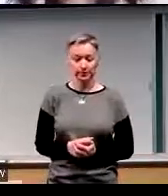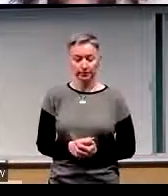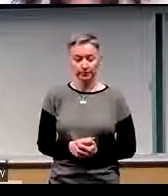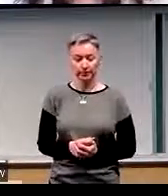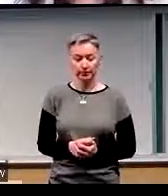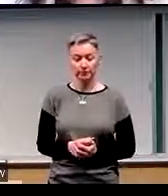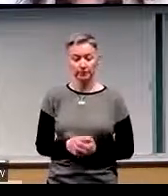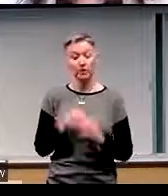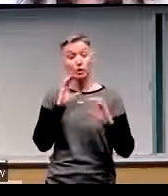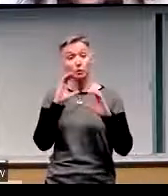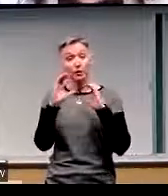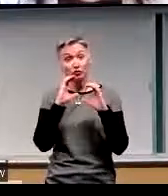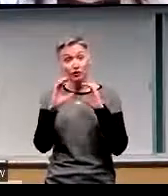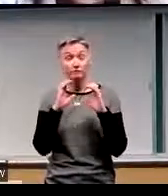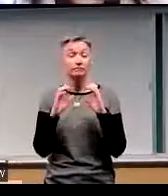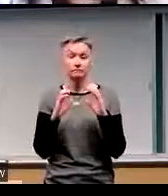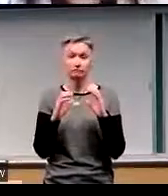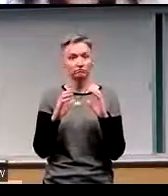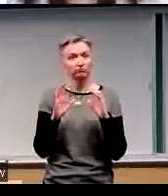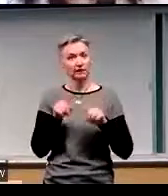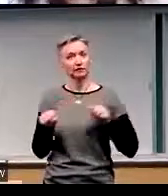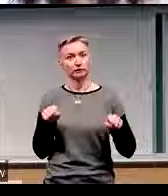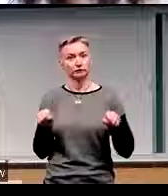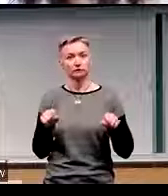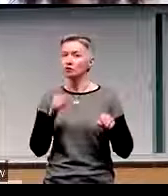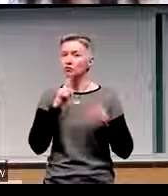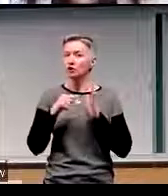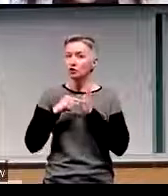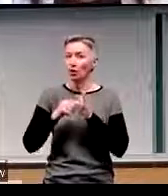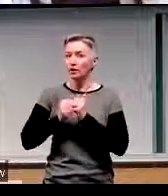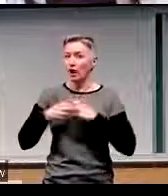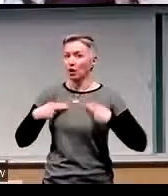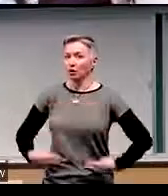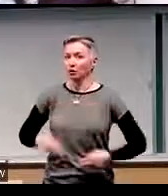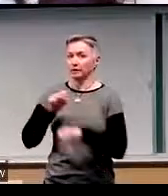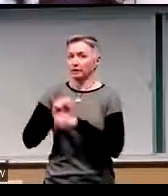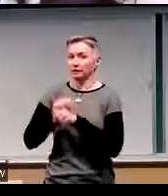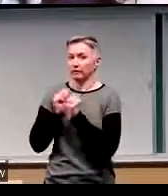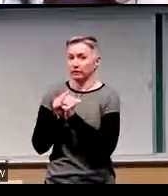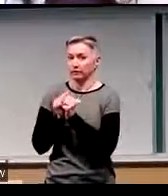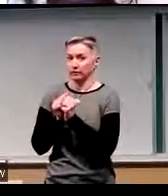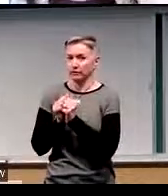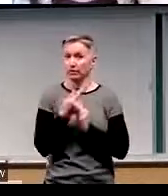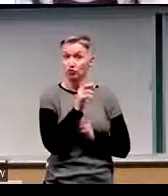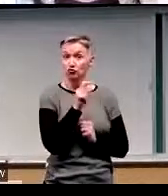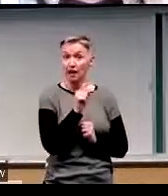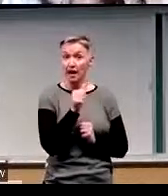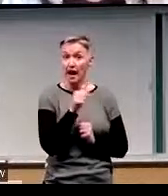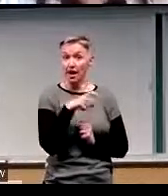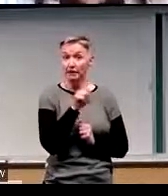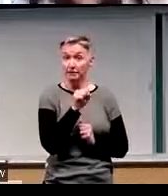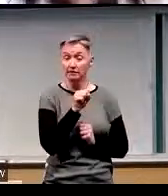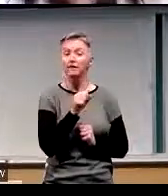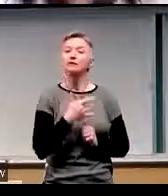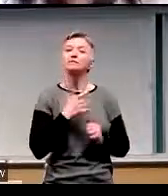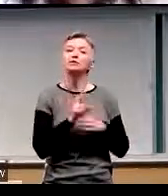Communication is an important distinction that really shows human cooperativeness. Great apes use communication primarily to